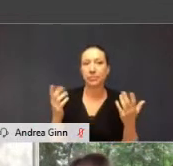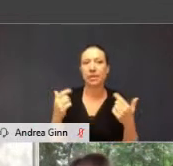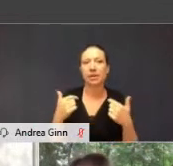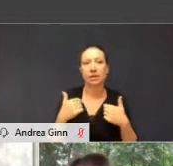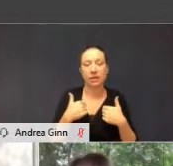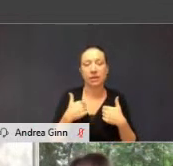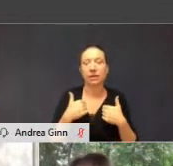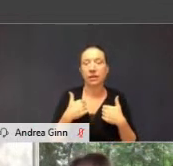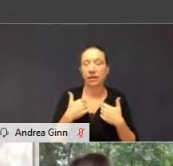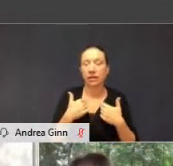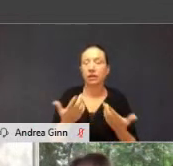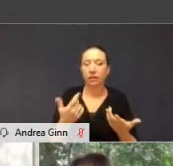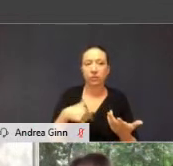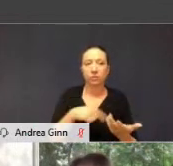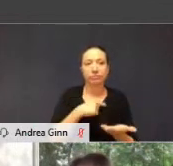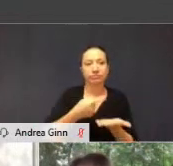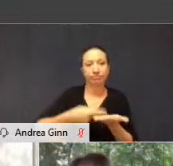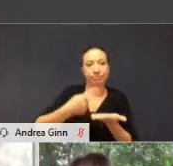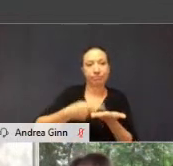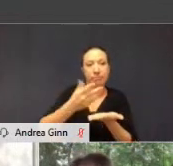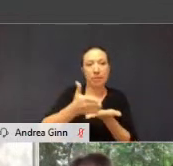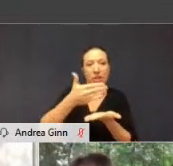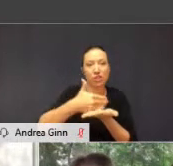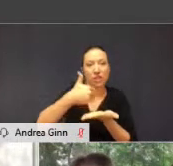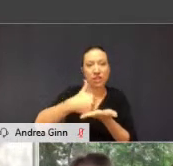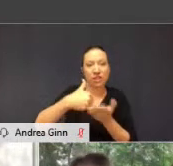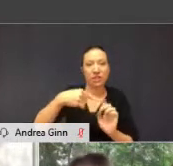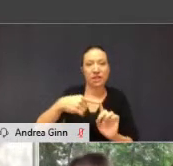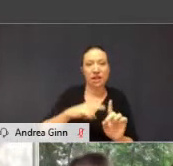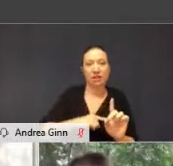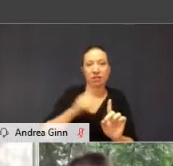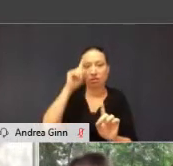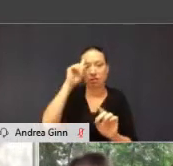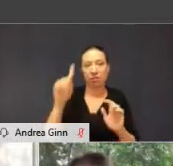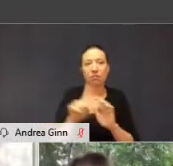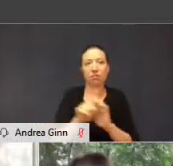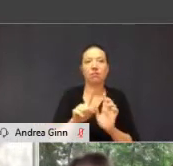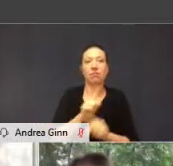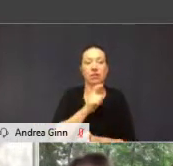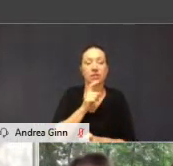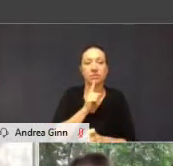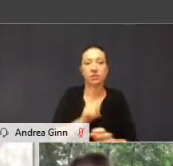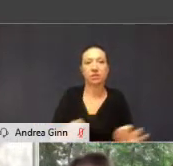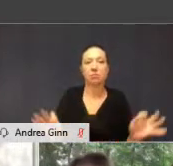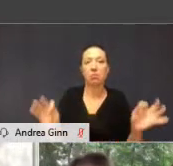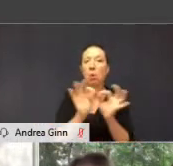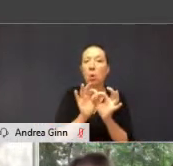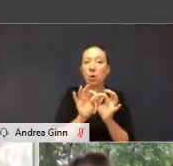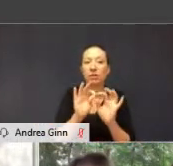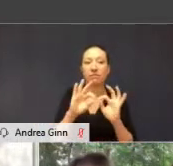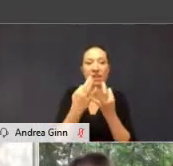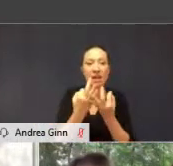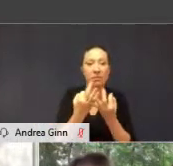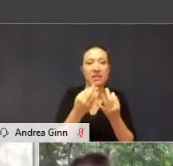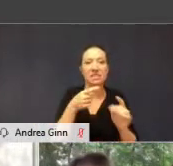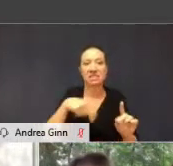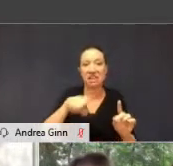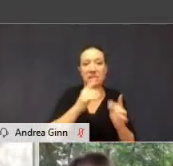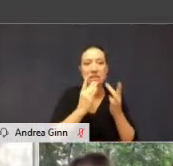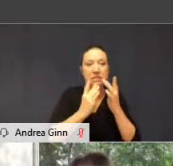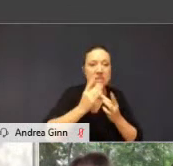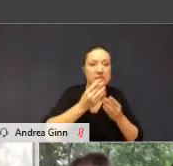when we were talking about the budget, it reminded me about how important it is that as families are trying to make ends meet,